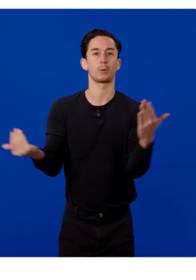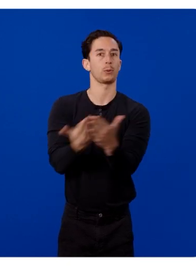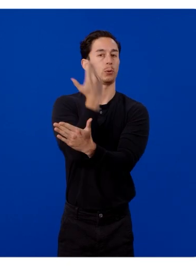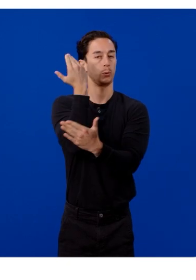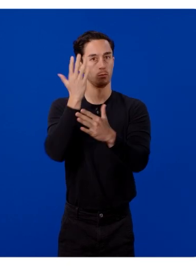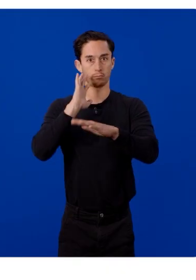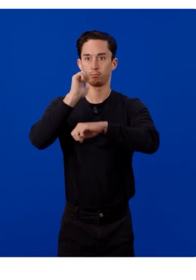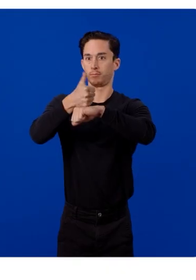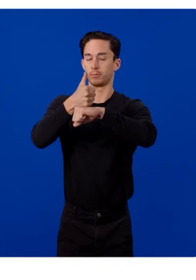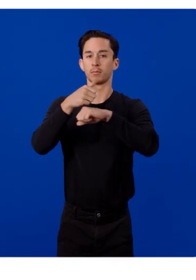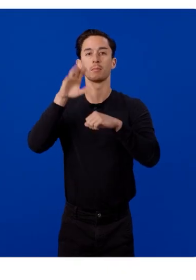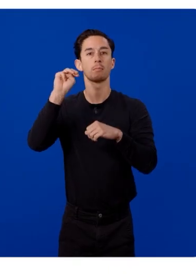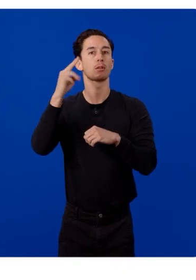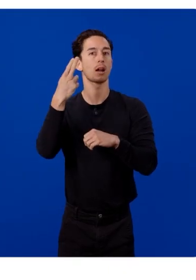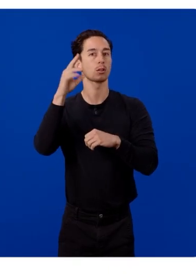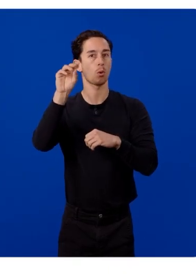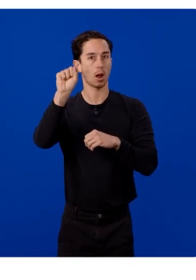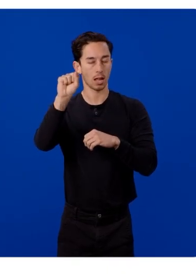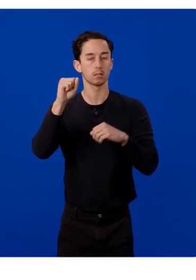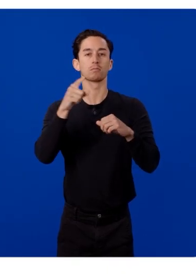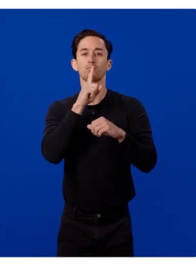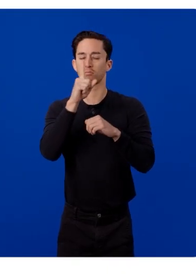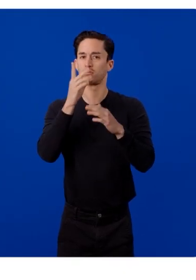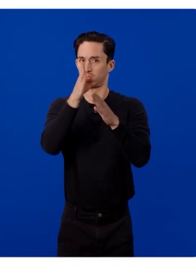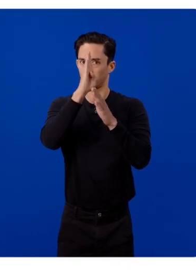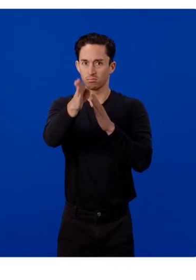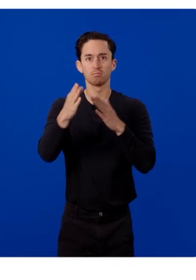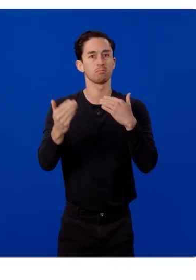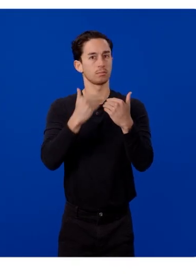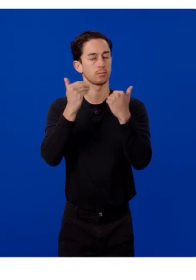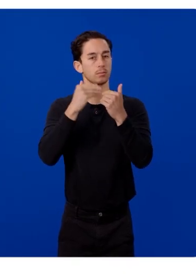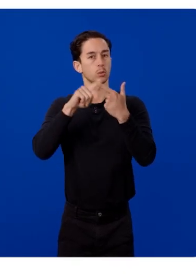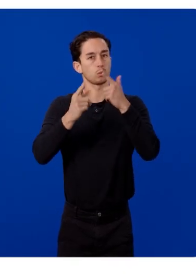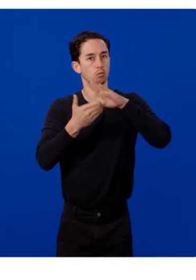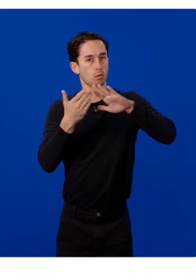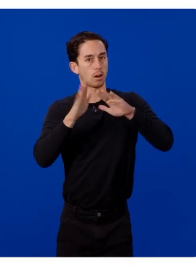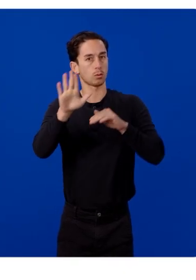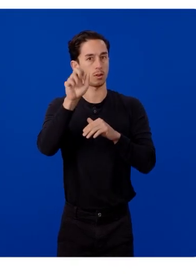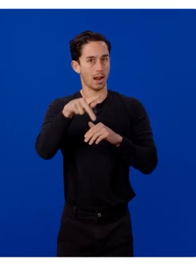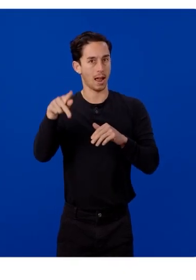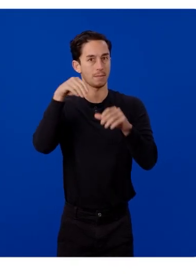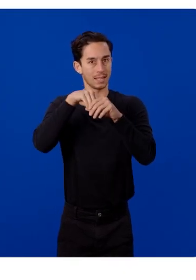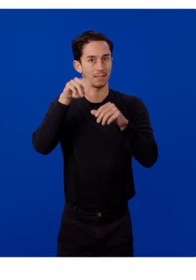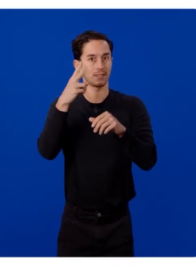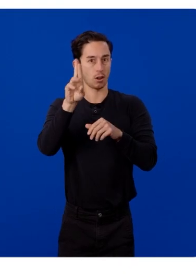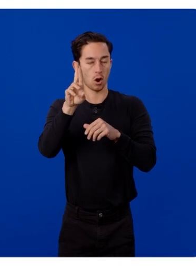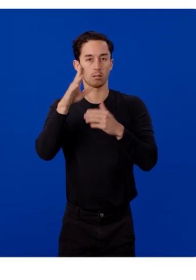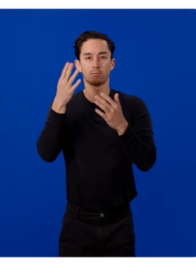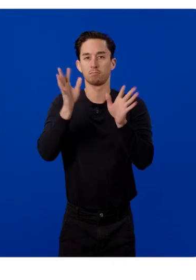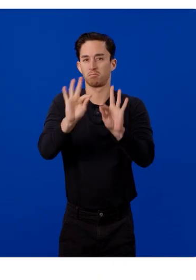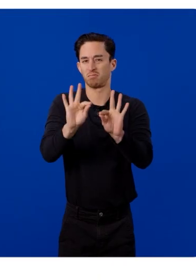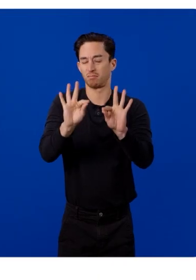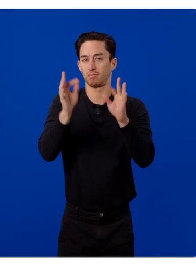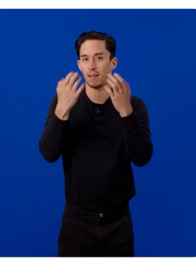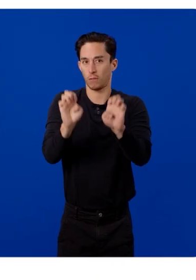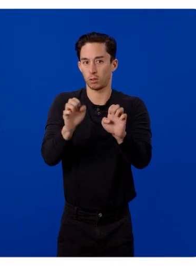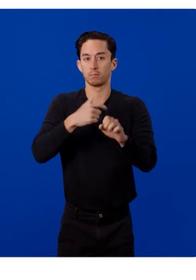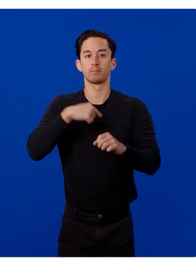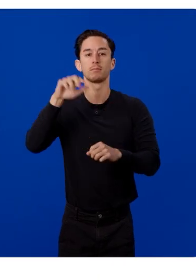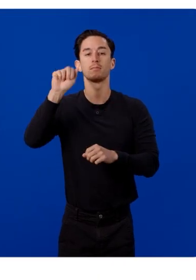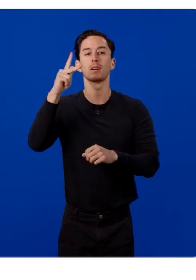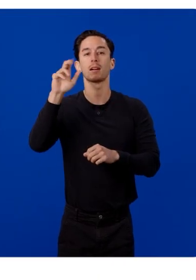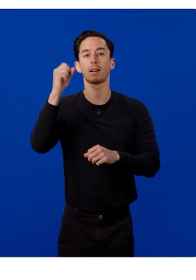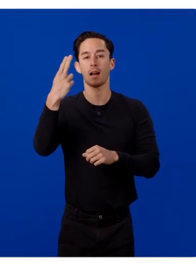Horizon OS makes it straightforward to get your app running in VR with minimal effort. I'm Akash Joshi, Director of